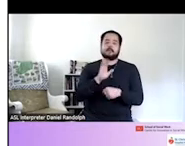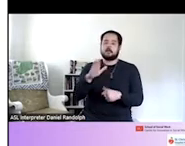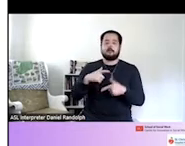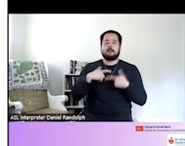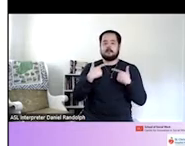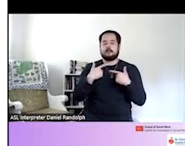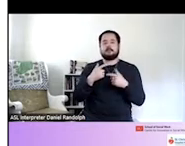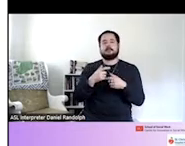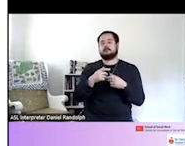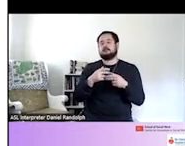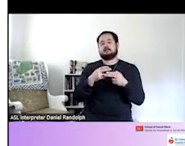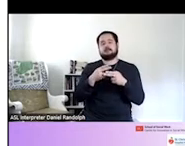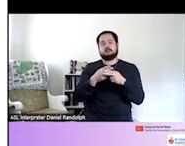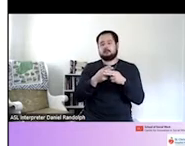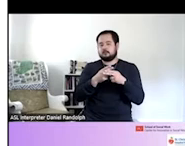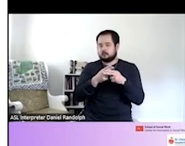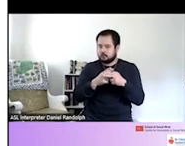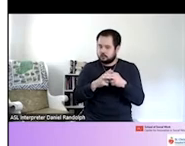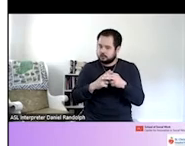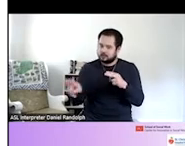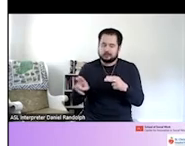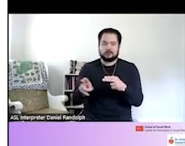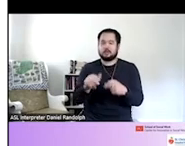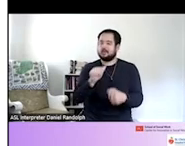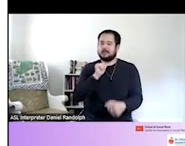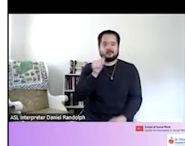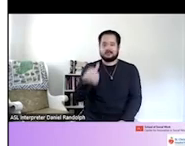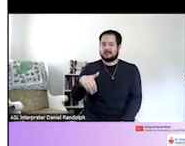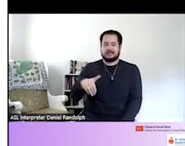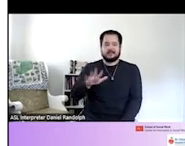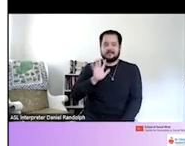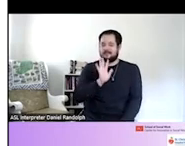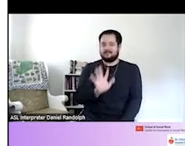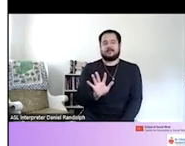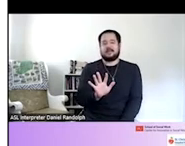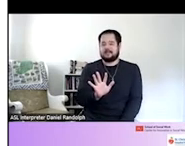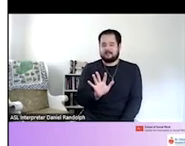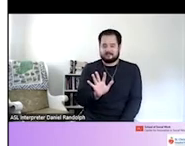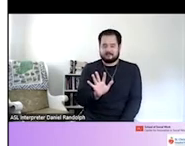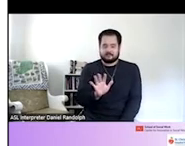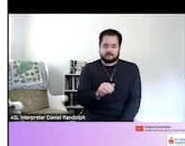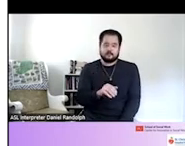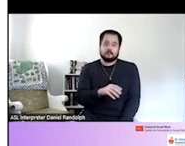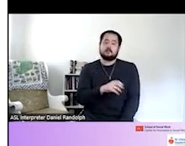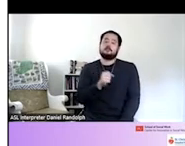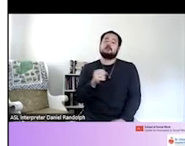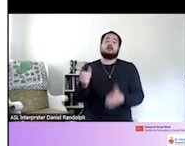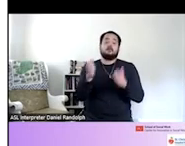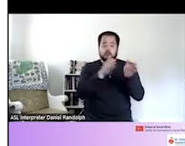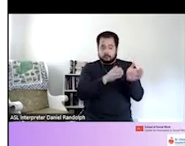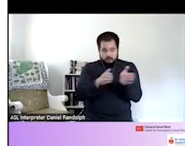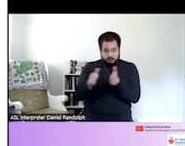less than 5 years of age. And so as we were doing a lot of planning early on, and at one point when her mom decided to,